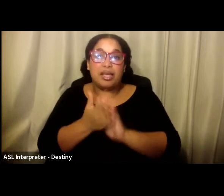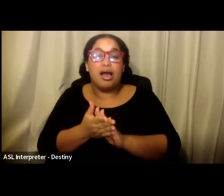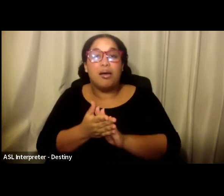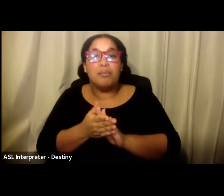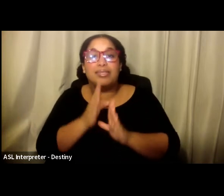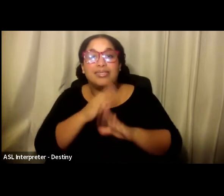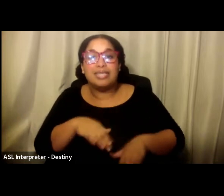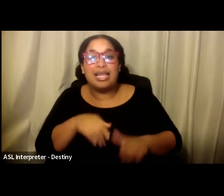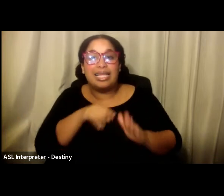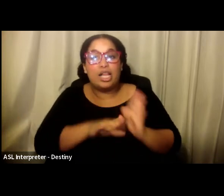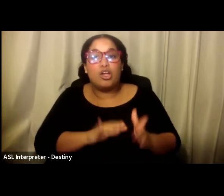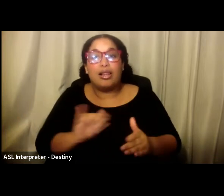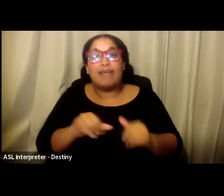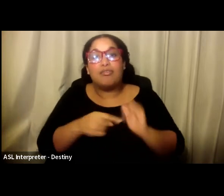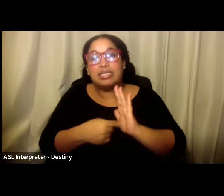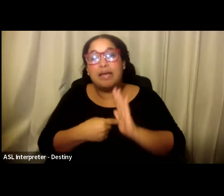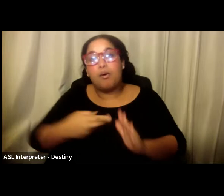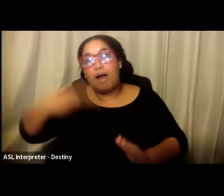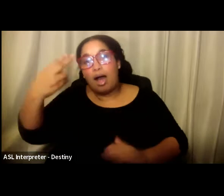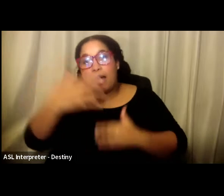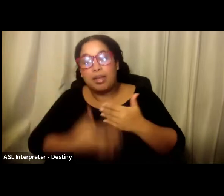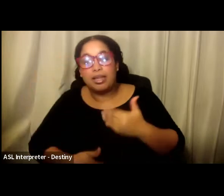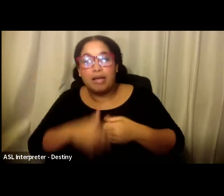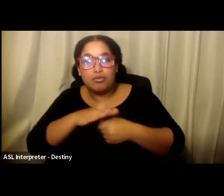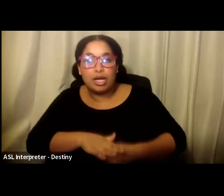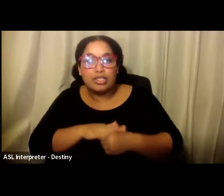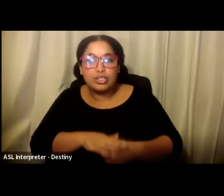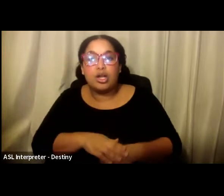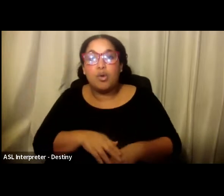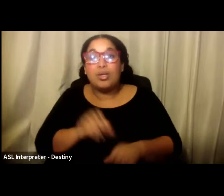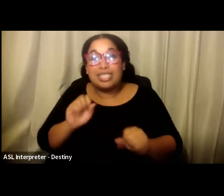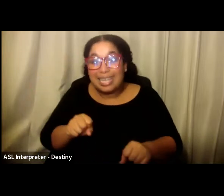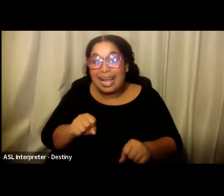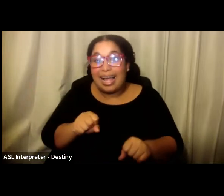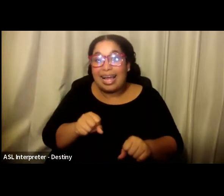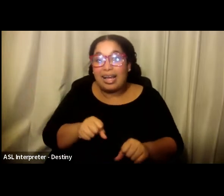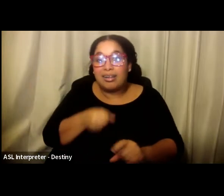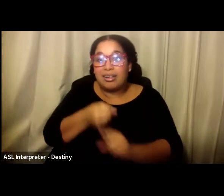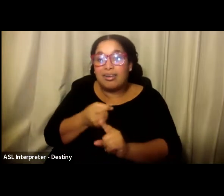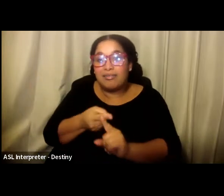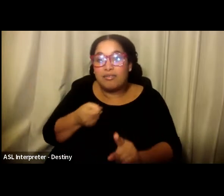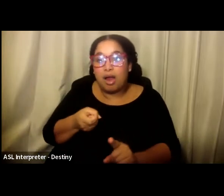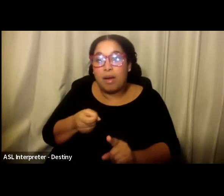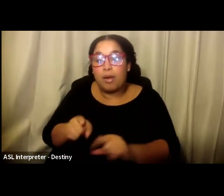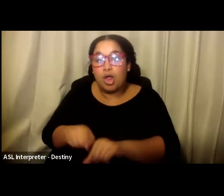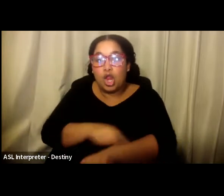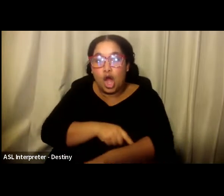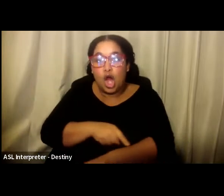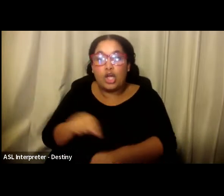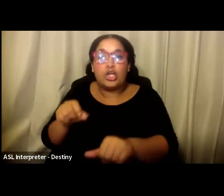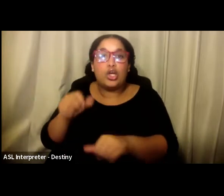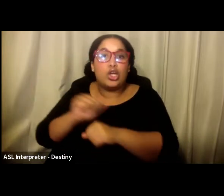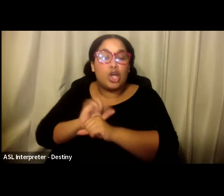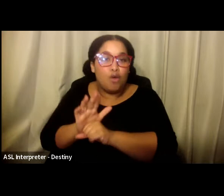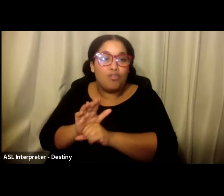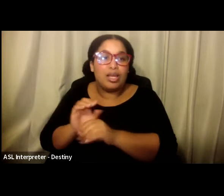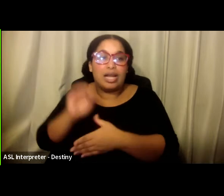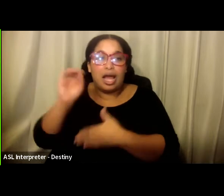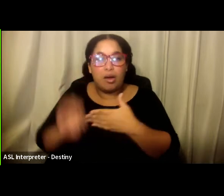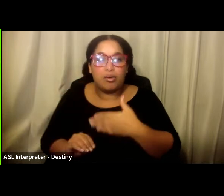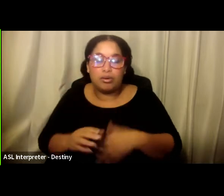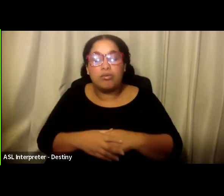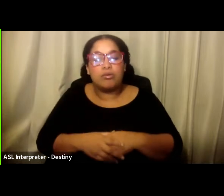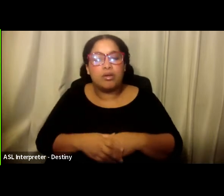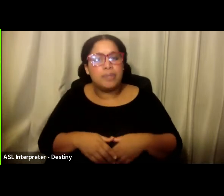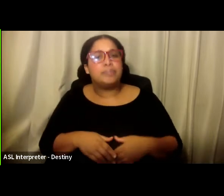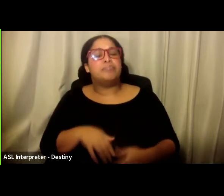pressure. Right. Which is one potential long COVID outcome. So. Right. So, and what I'm hearing